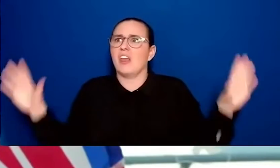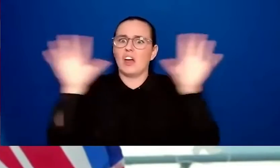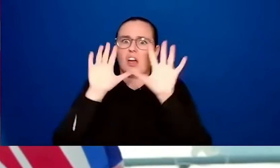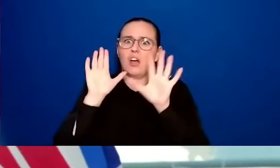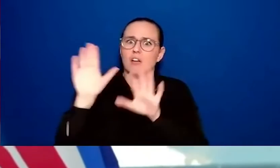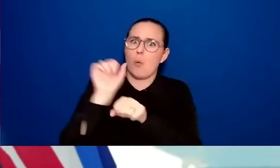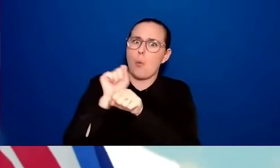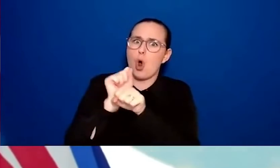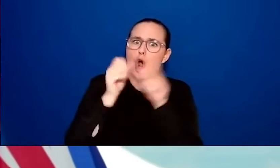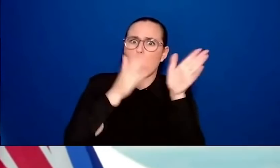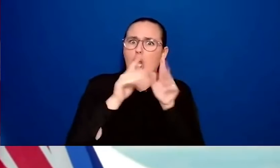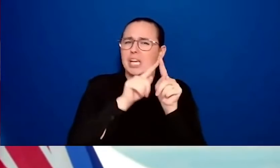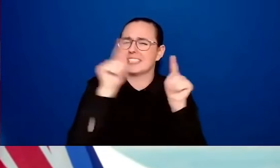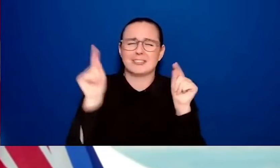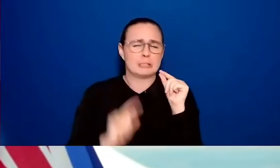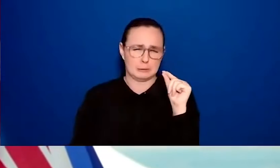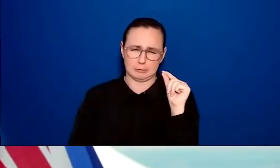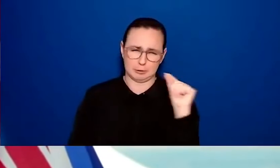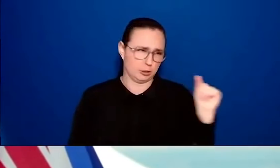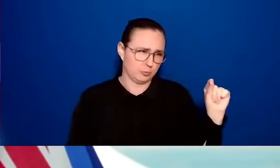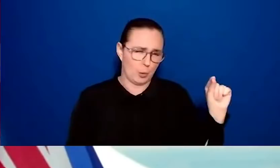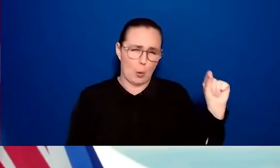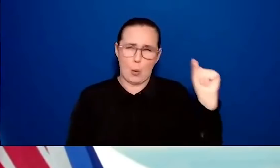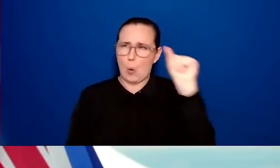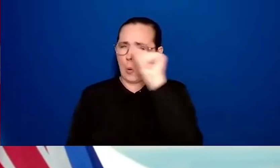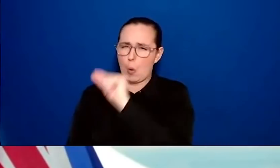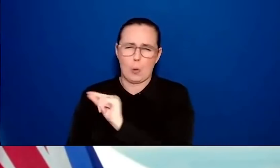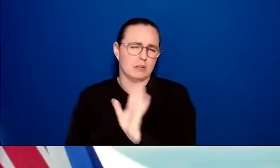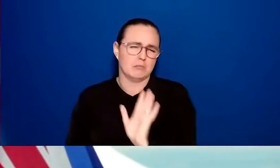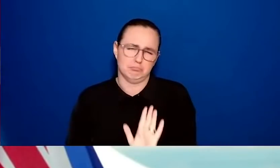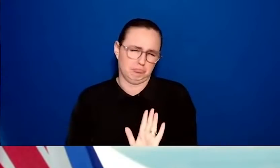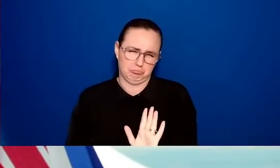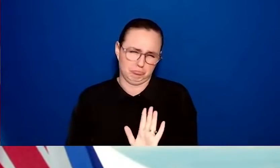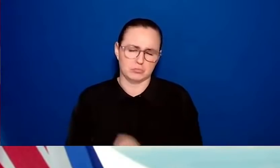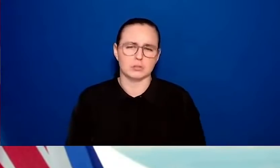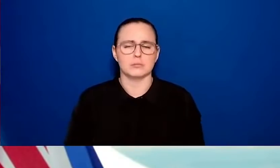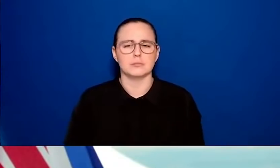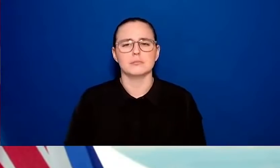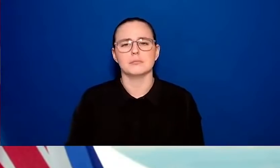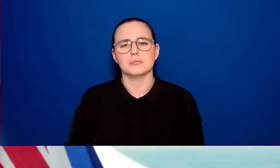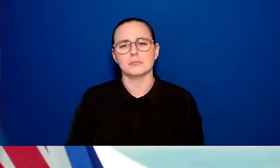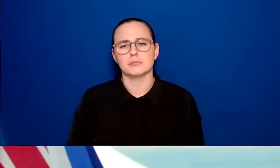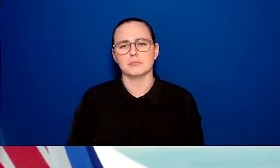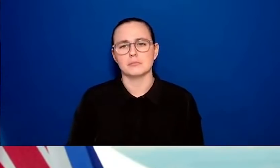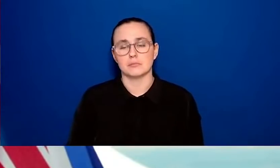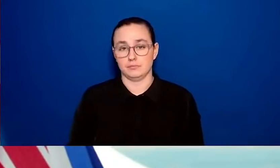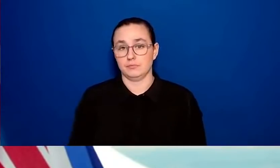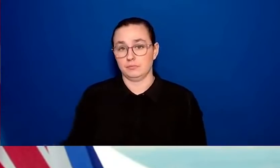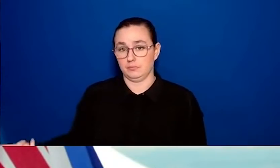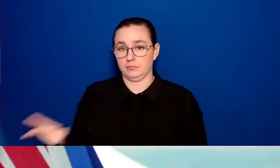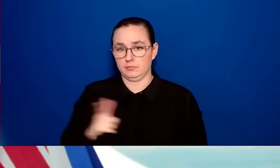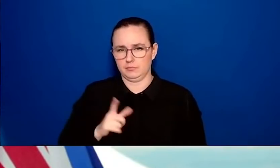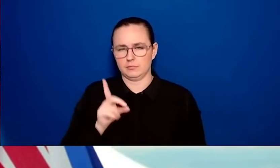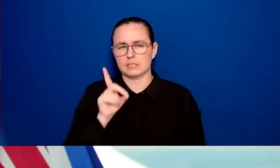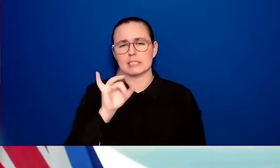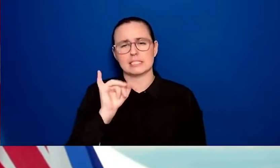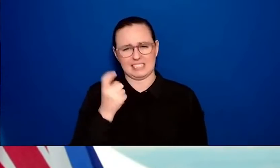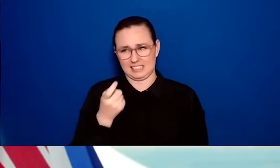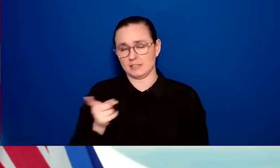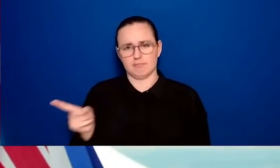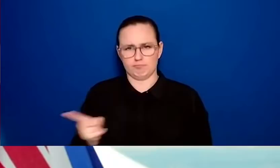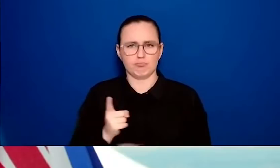That's right, Lisa, and we'll get you some more exact numbers. It's not there will be some people who are health